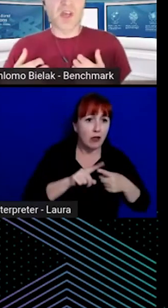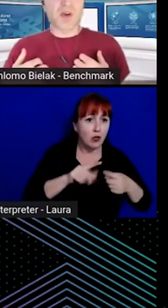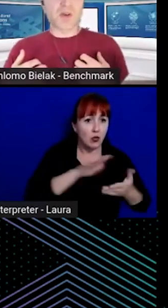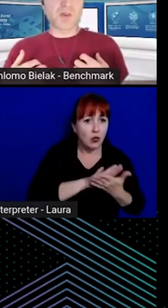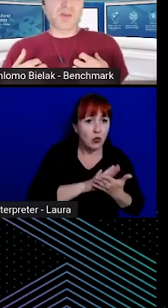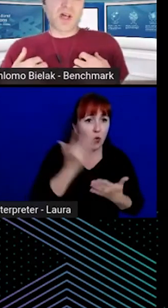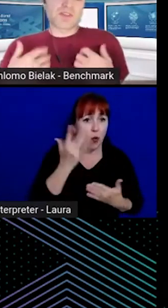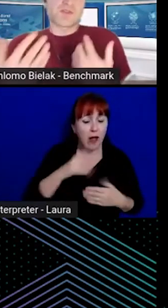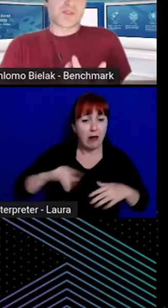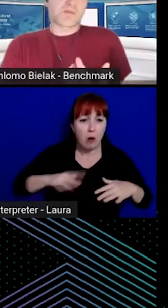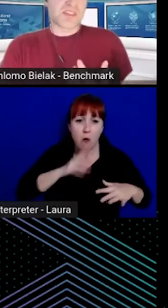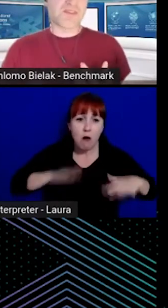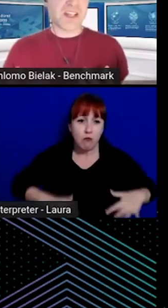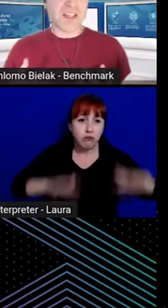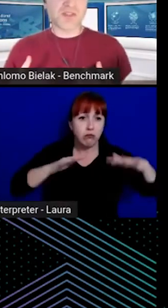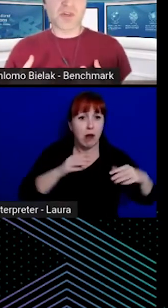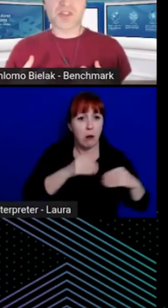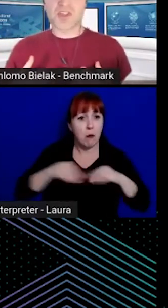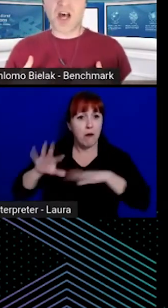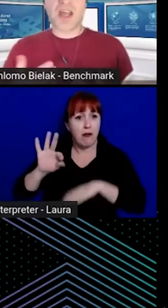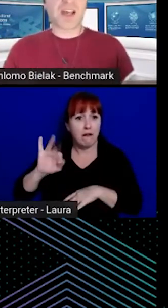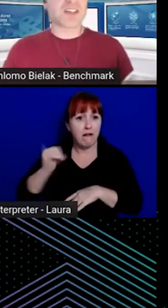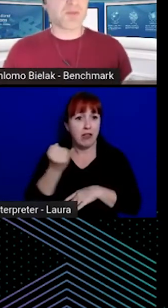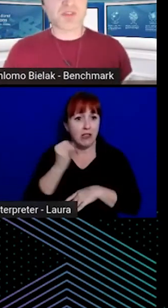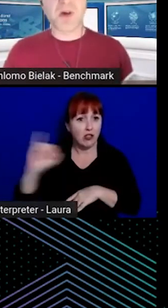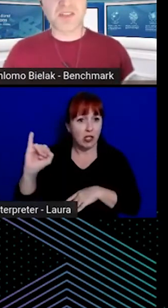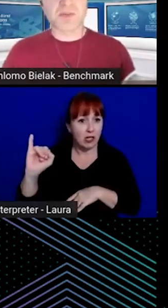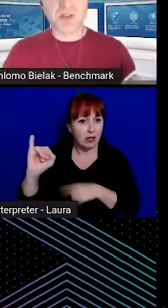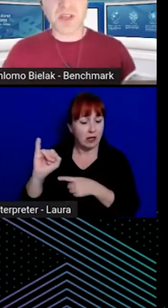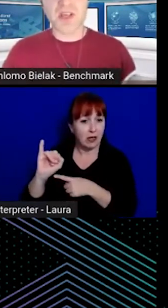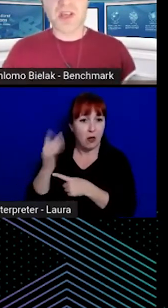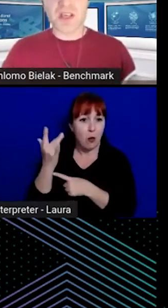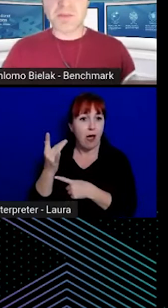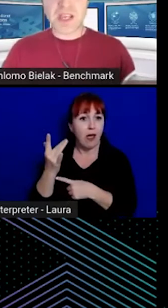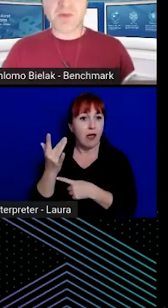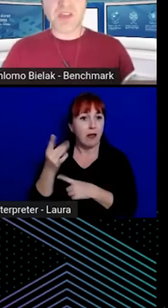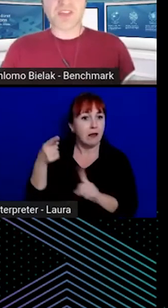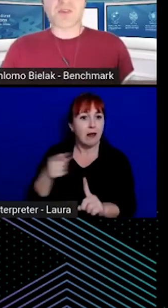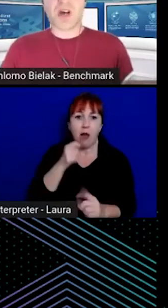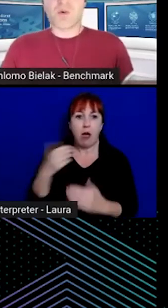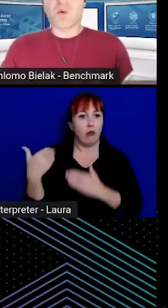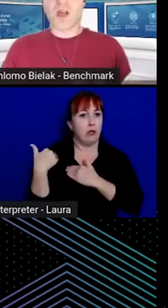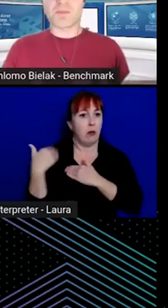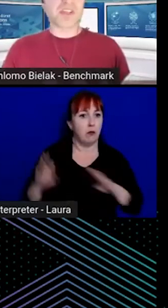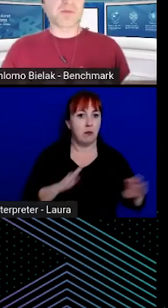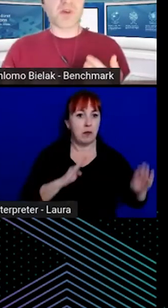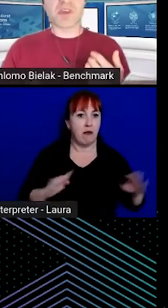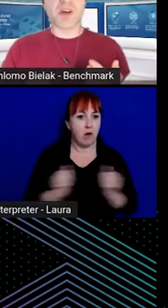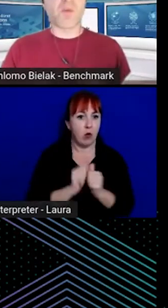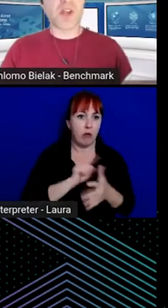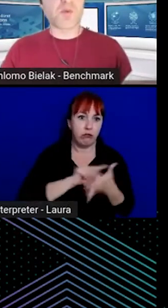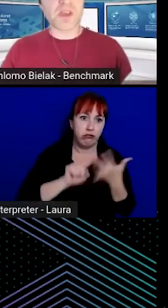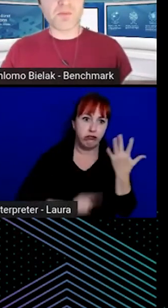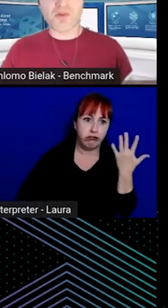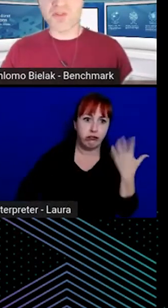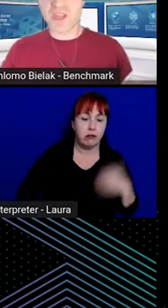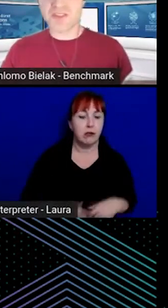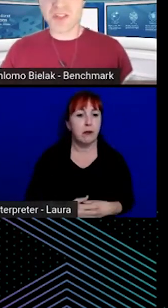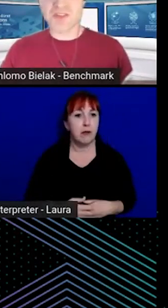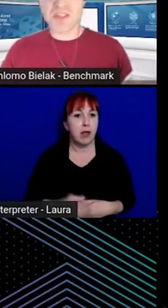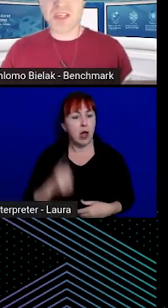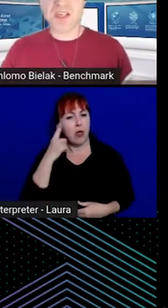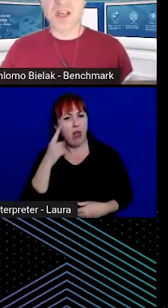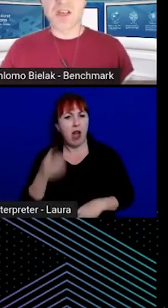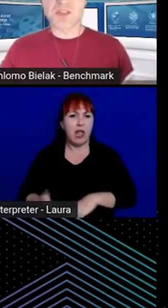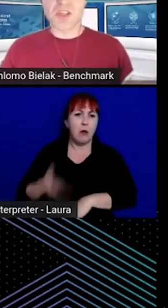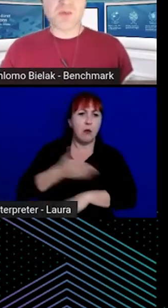because, not specifically this, we're just not acting responsibly in many ways. And at Benchmark, we thought, why don't we improve the